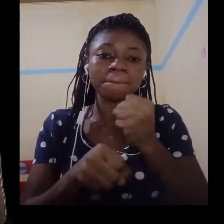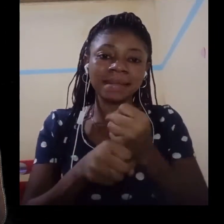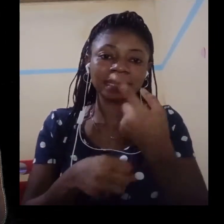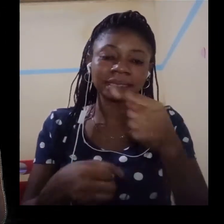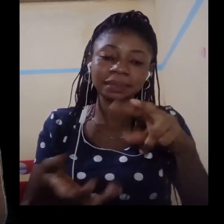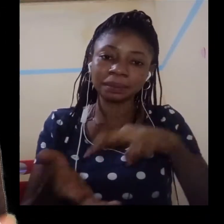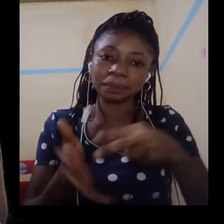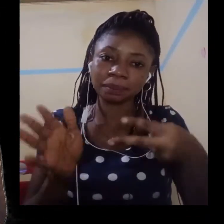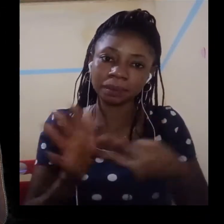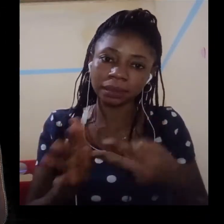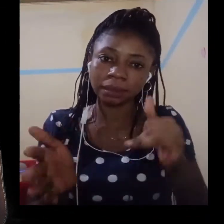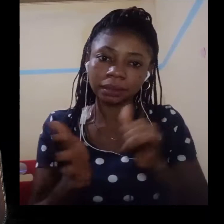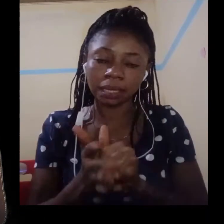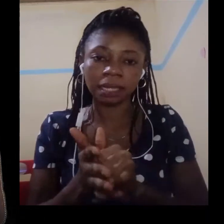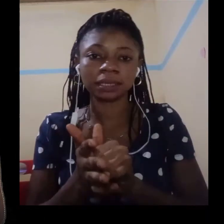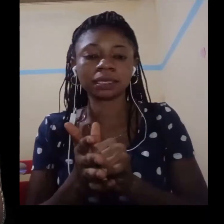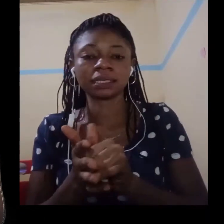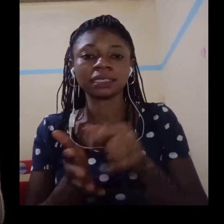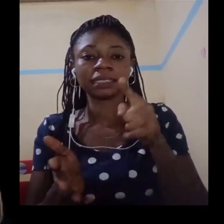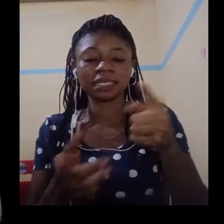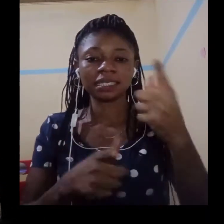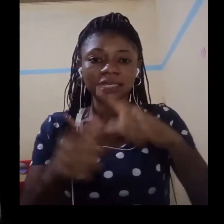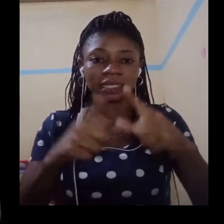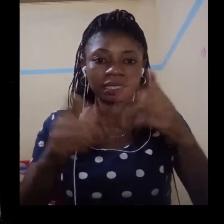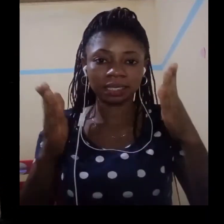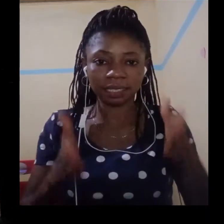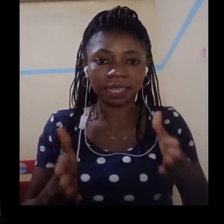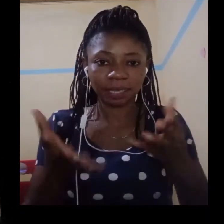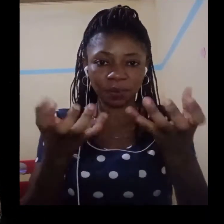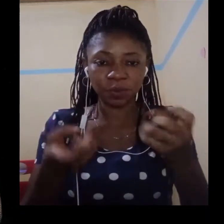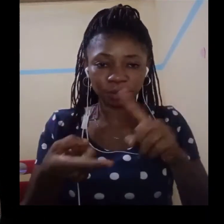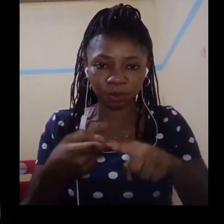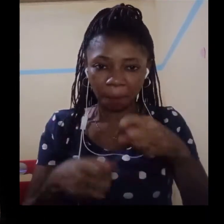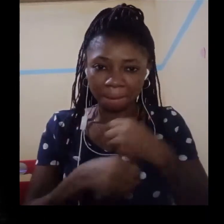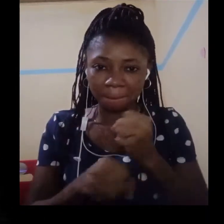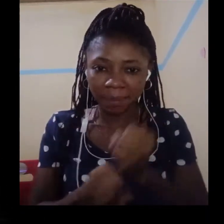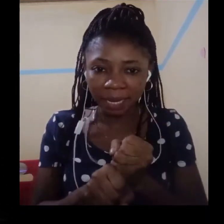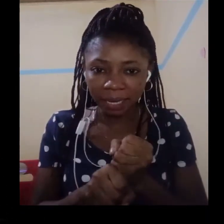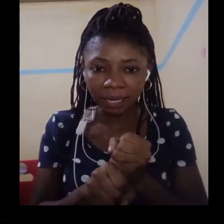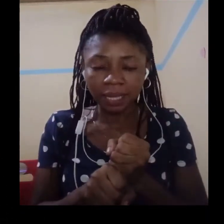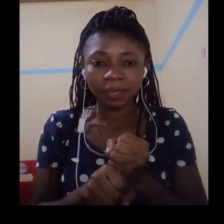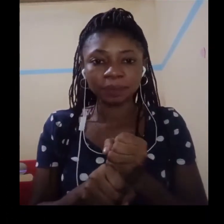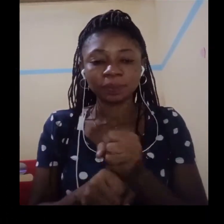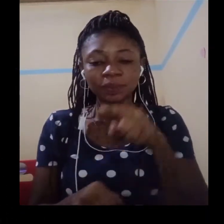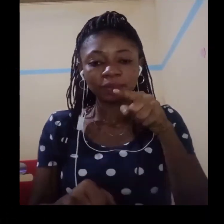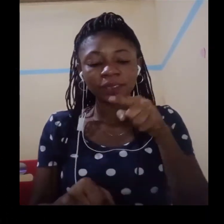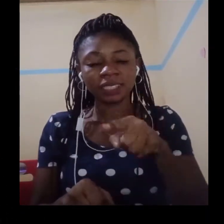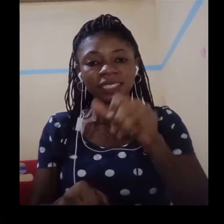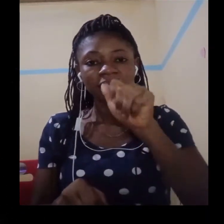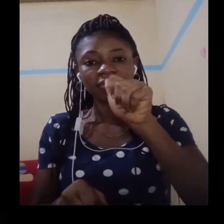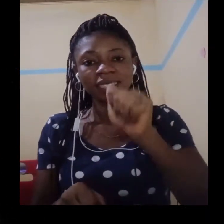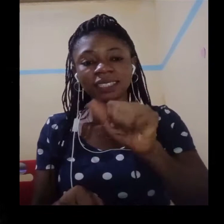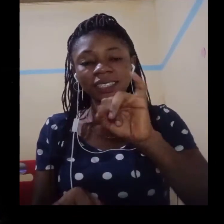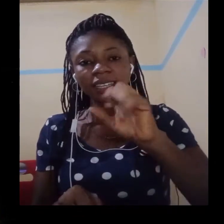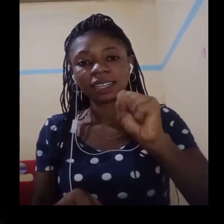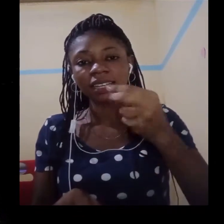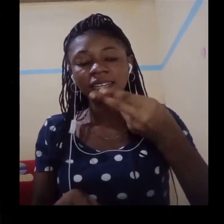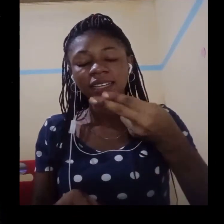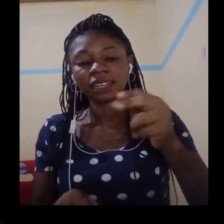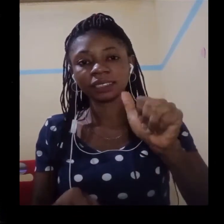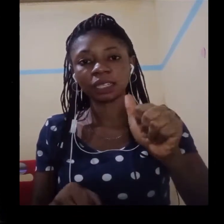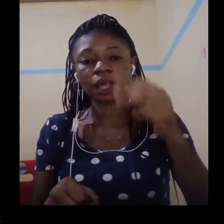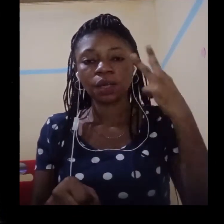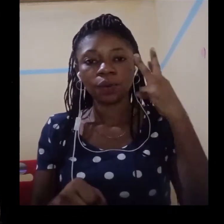make the meaning that the signer wants to make. Aisha was able to tell her story with